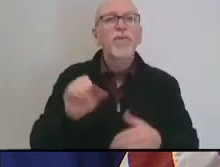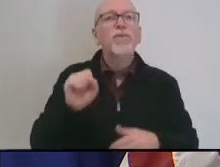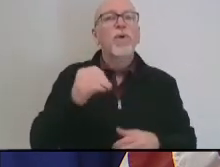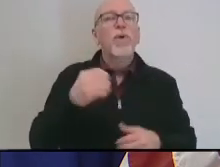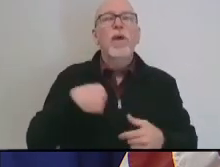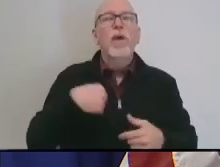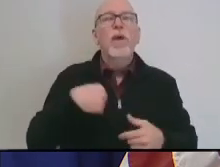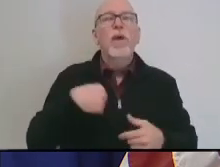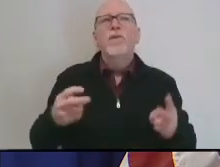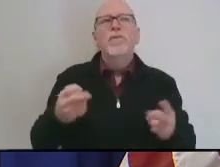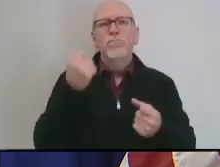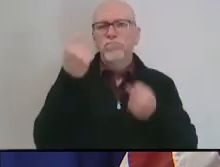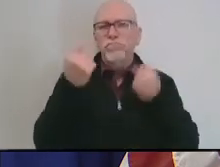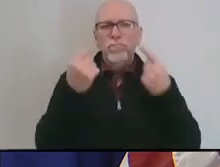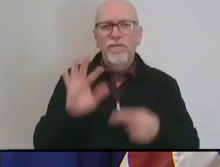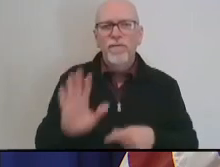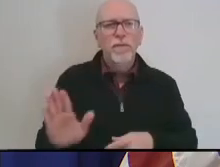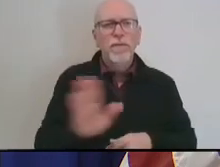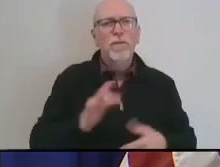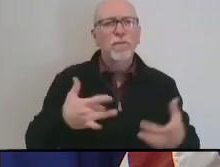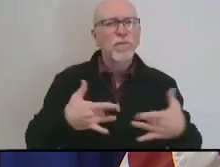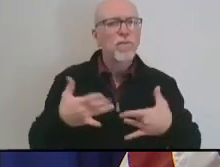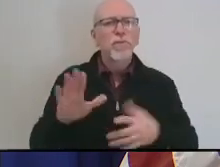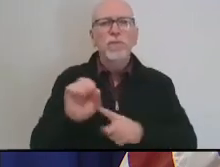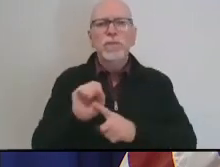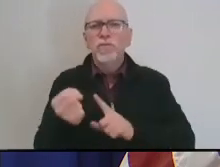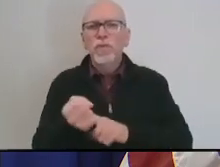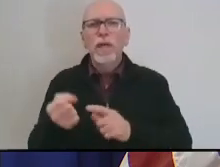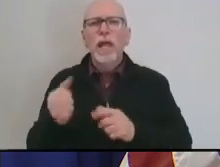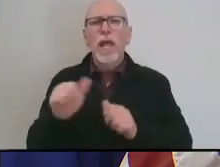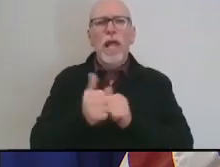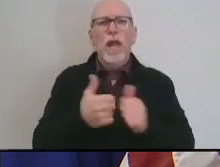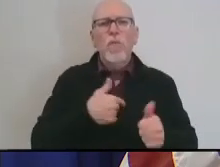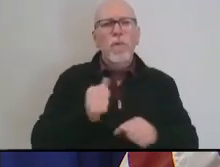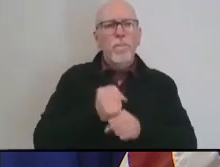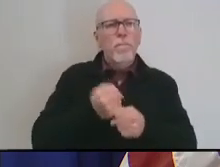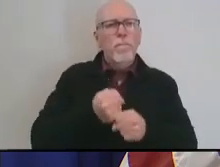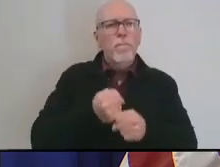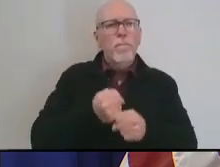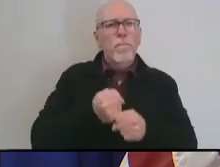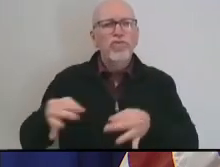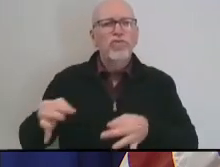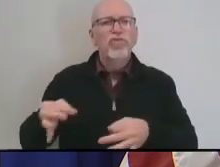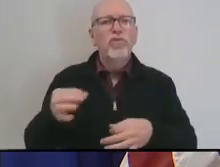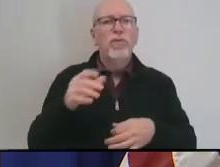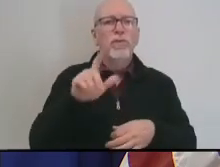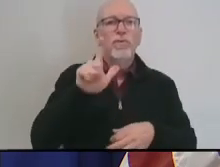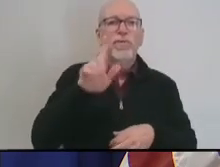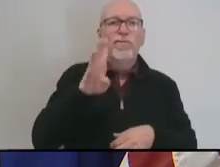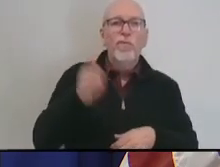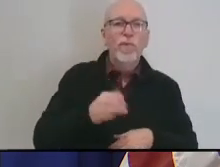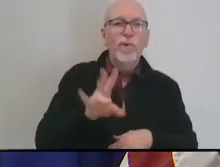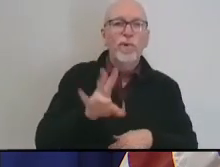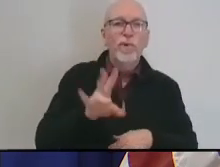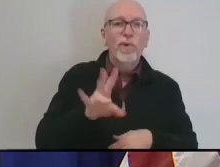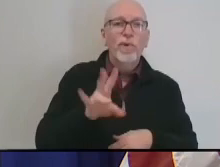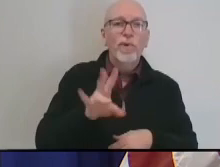that situation and how we make decisions on a 24/7, 365 basis,